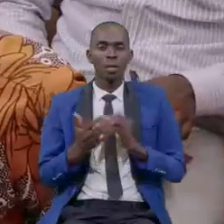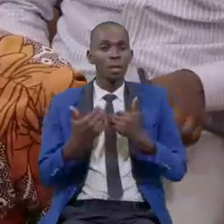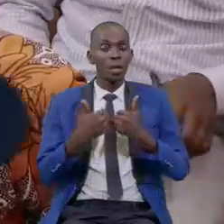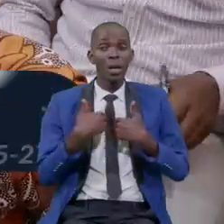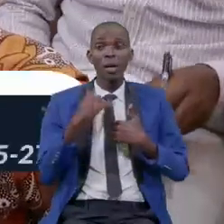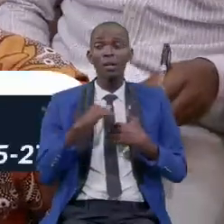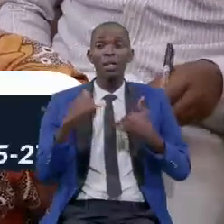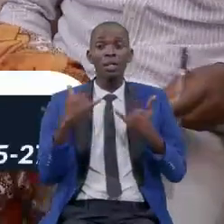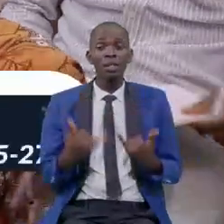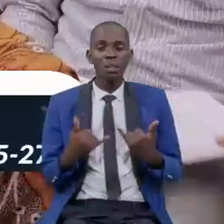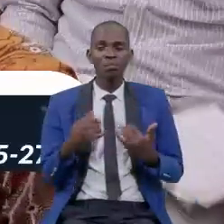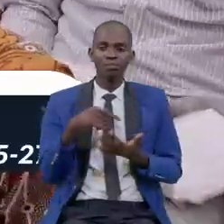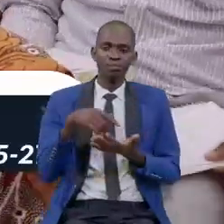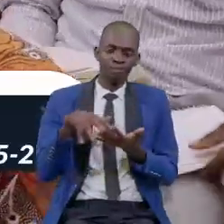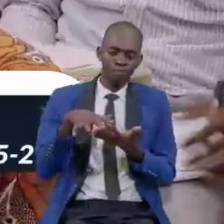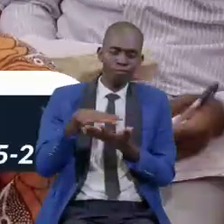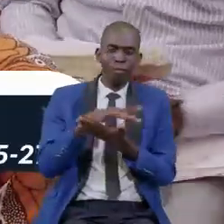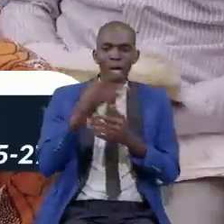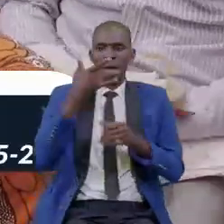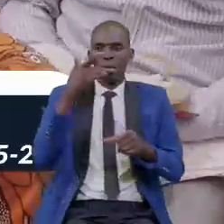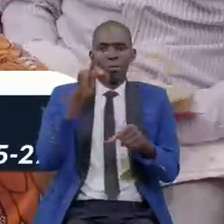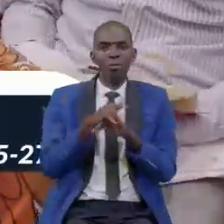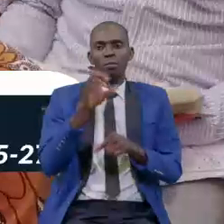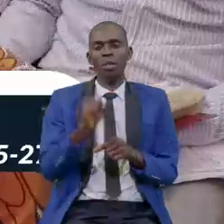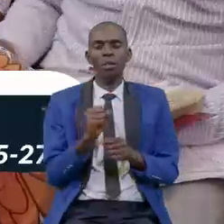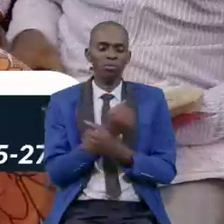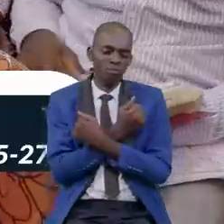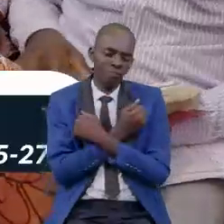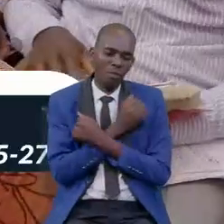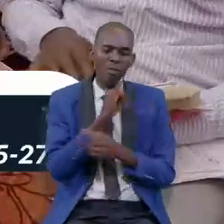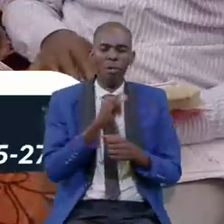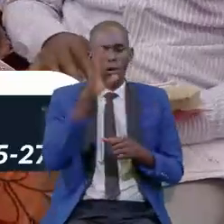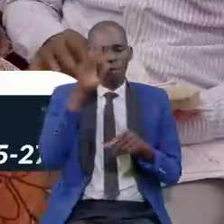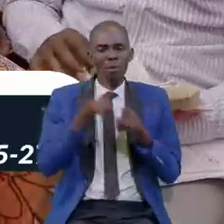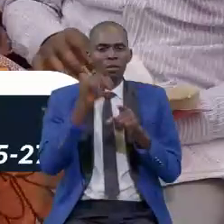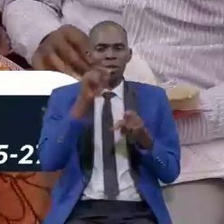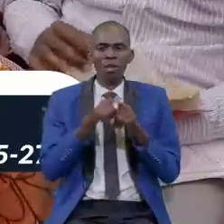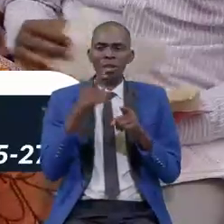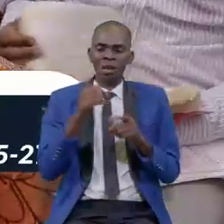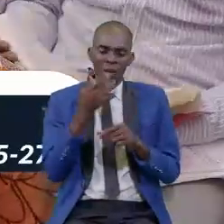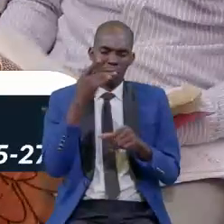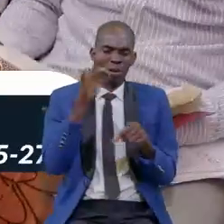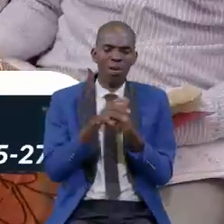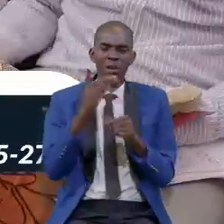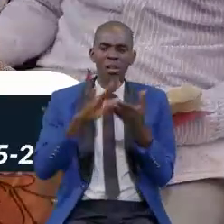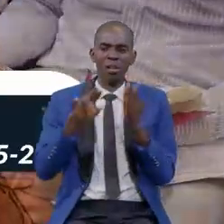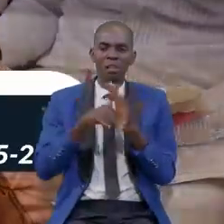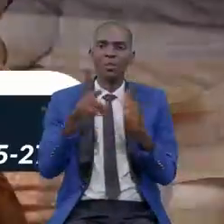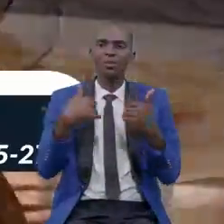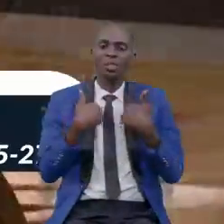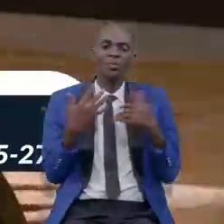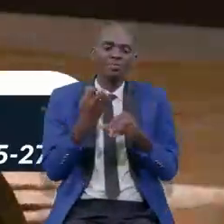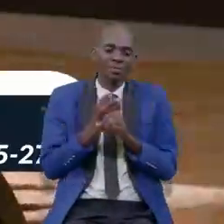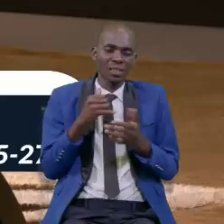therefore these promises, dearly beloved, the promise of forgiveness, we have that